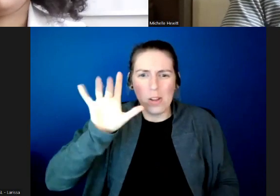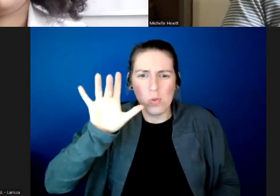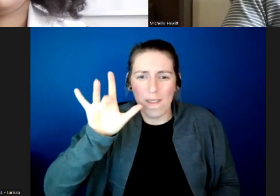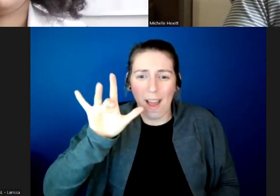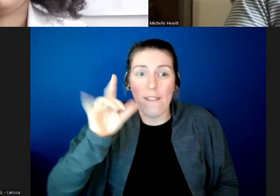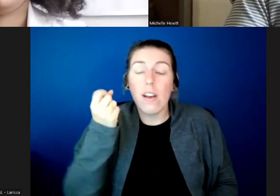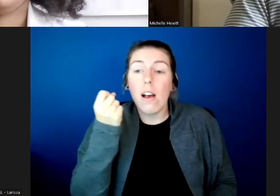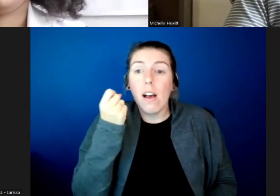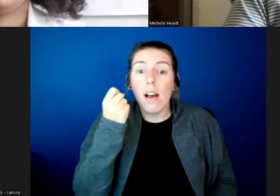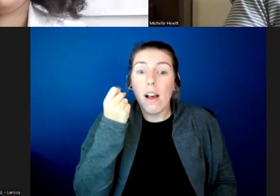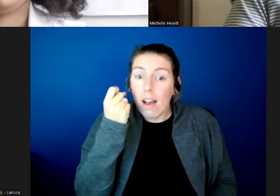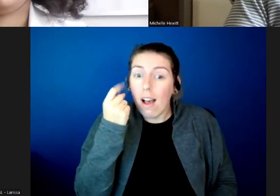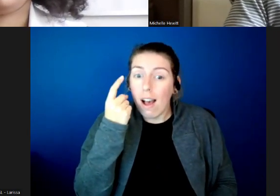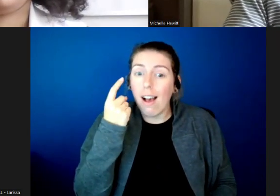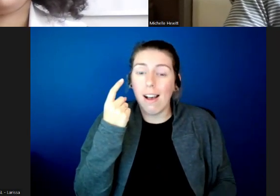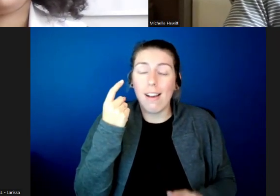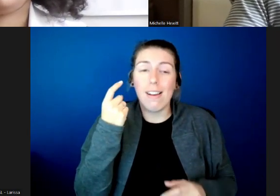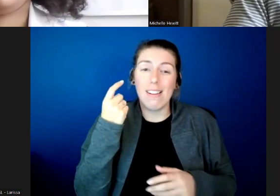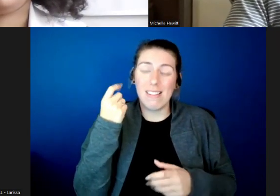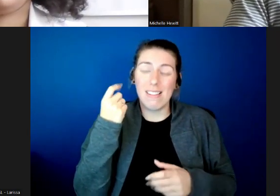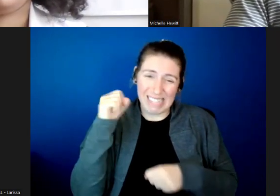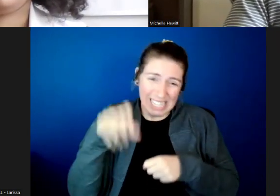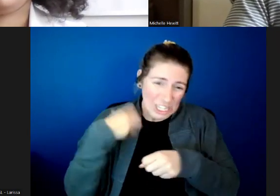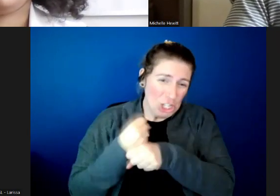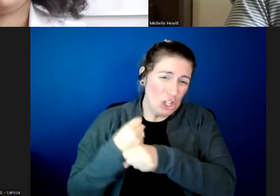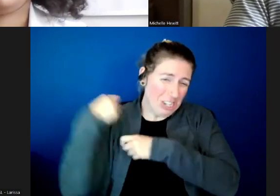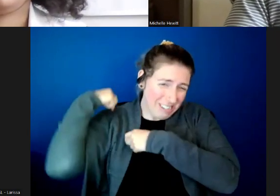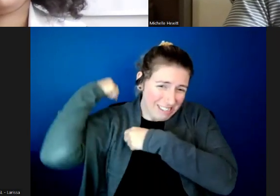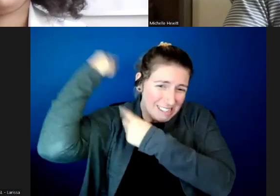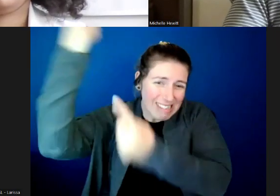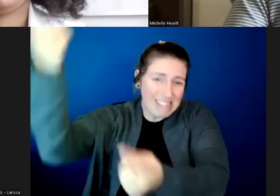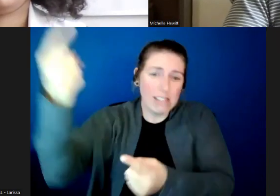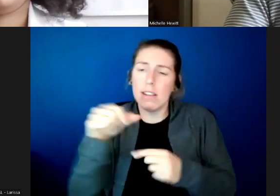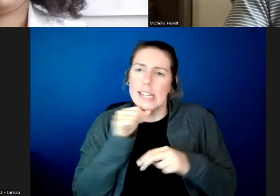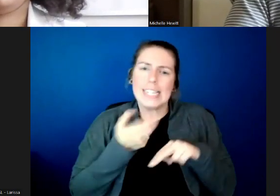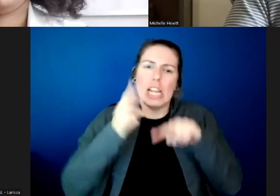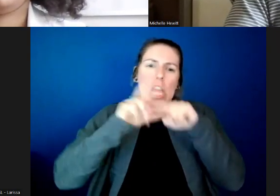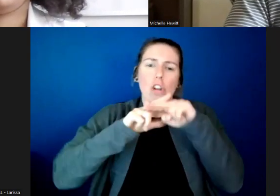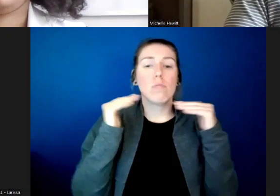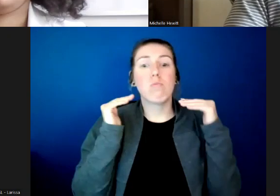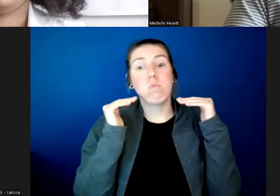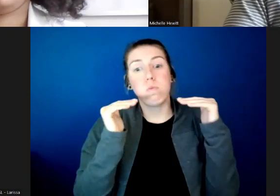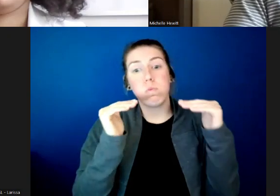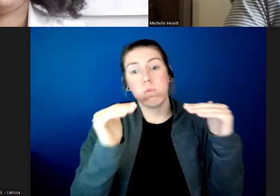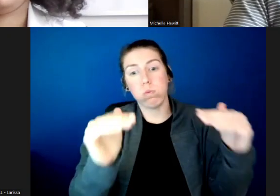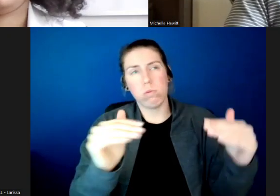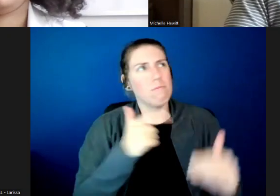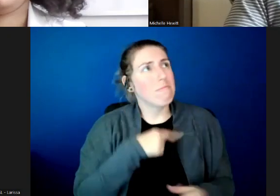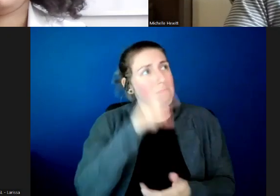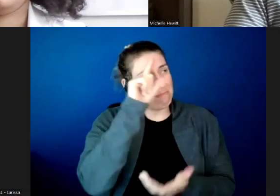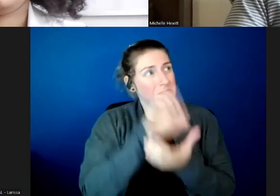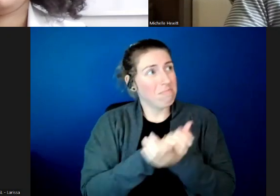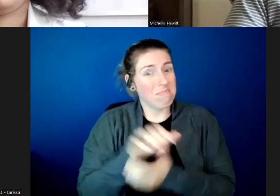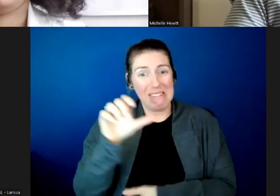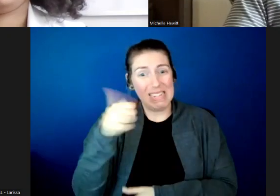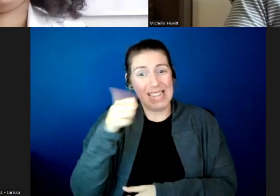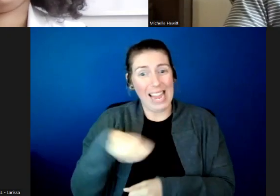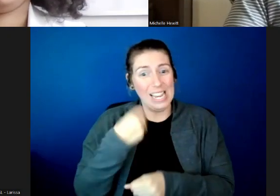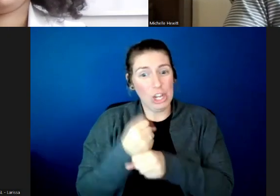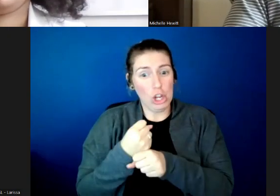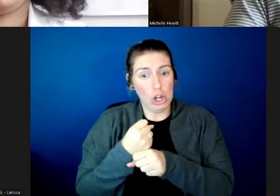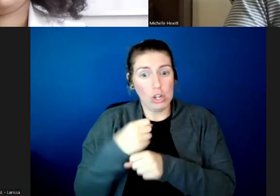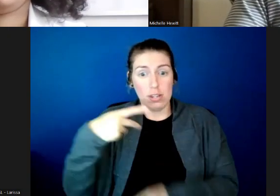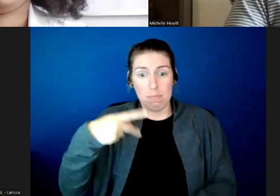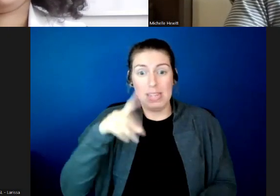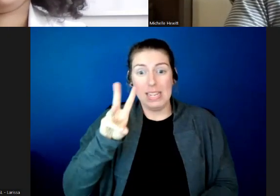of years of lack of increases. It's on the back of I think it was 10 years that PWD was